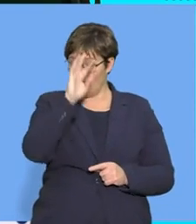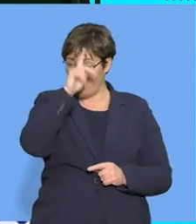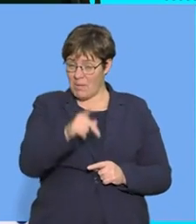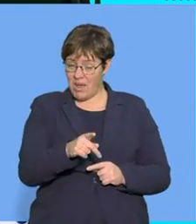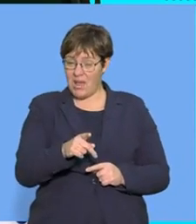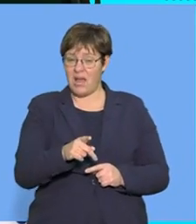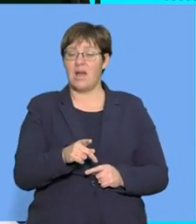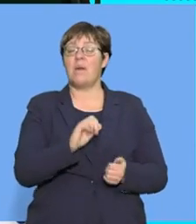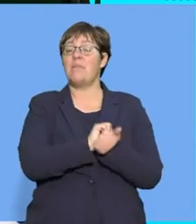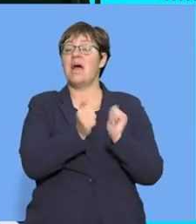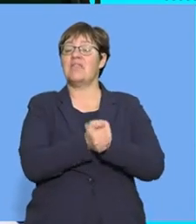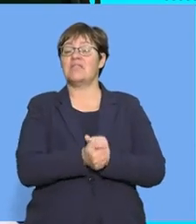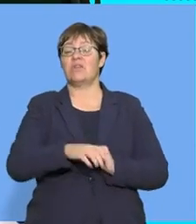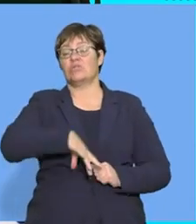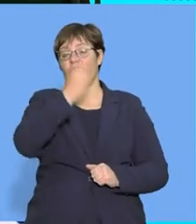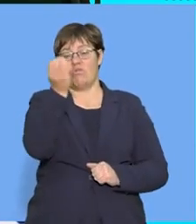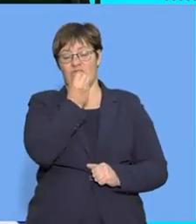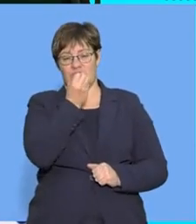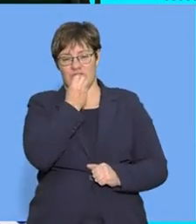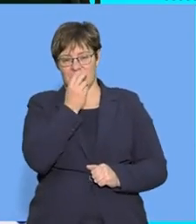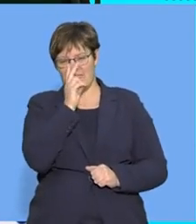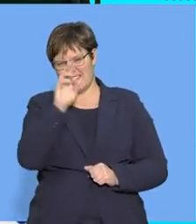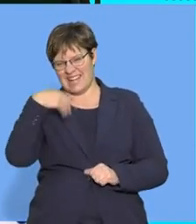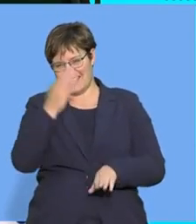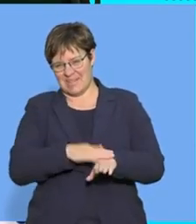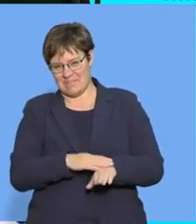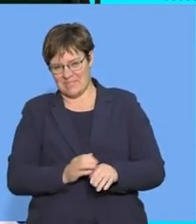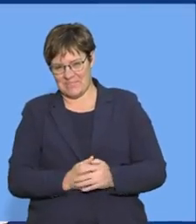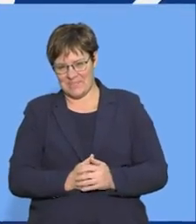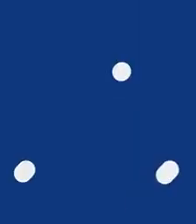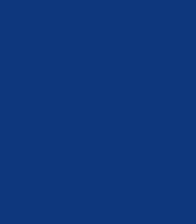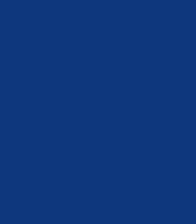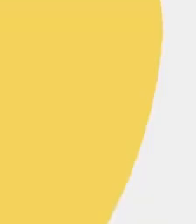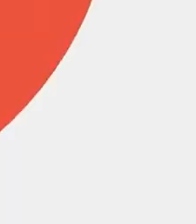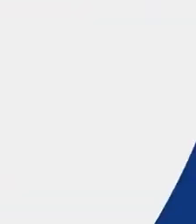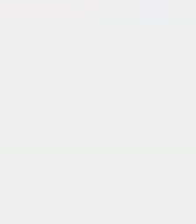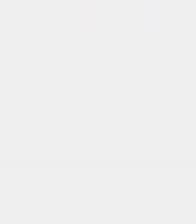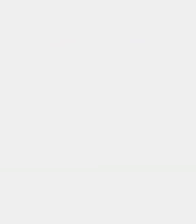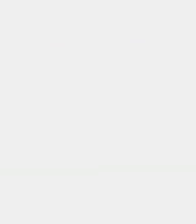for the soul. Until next time.